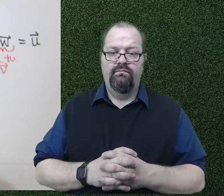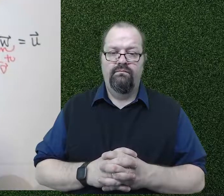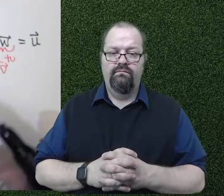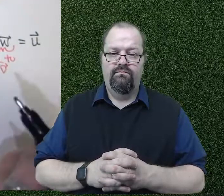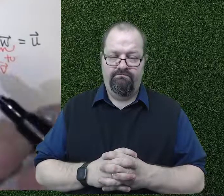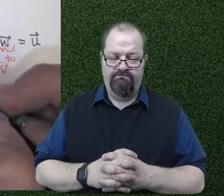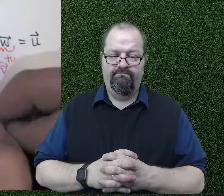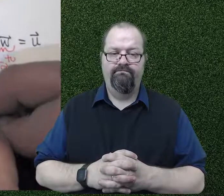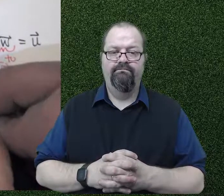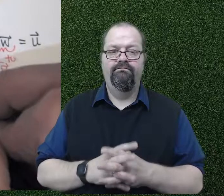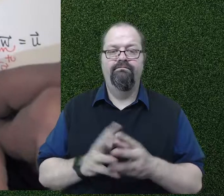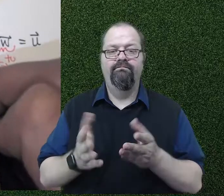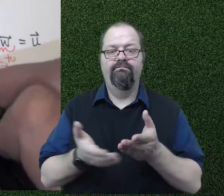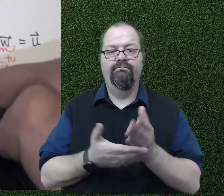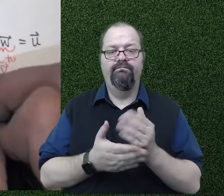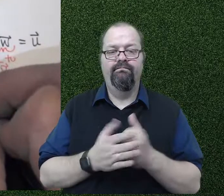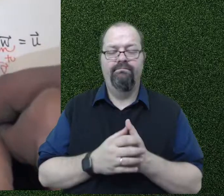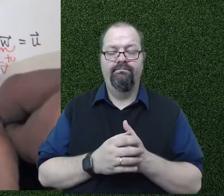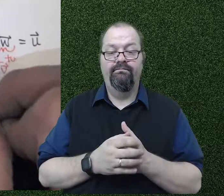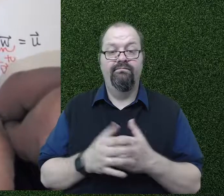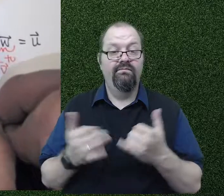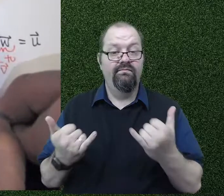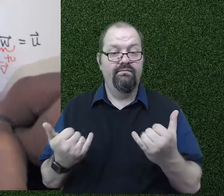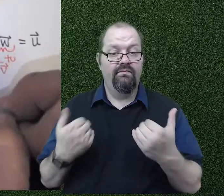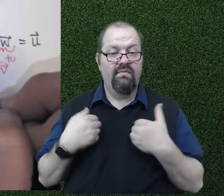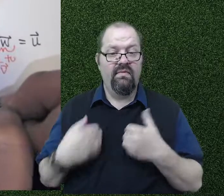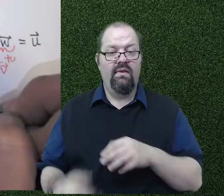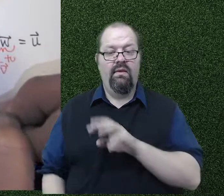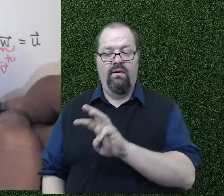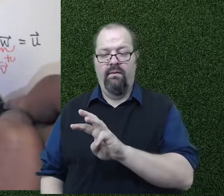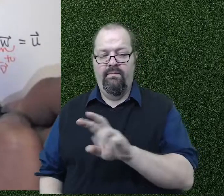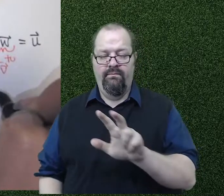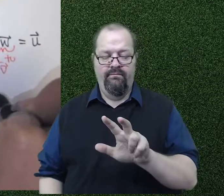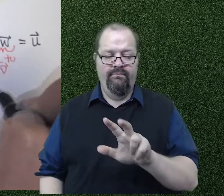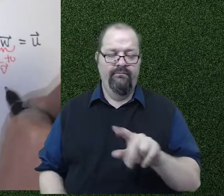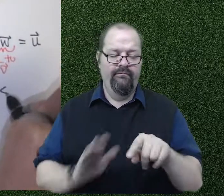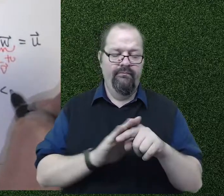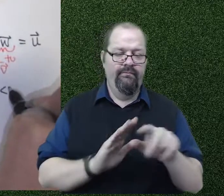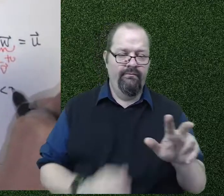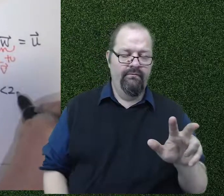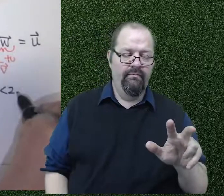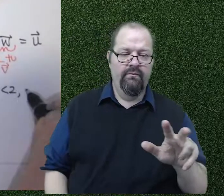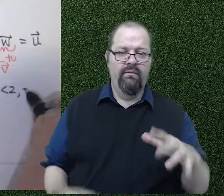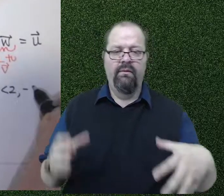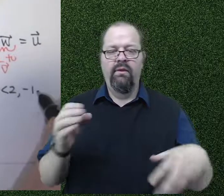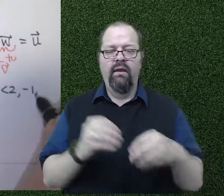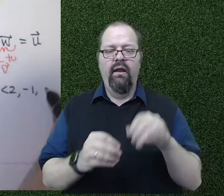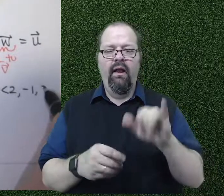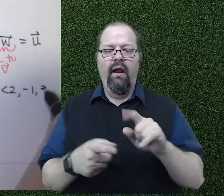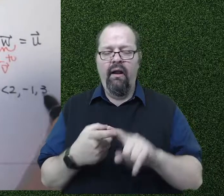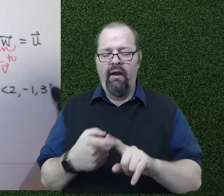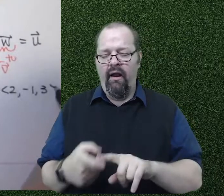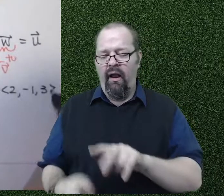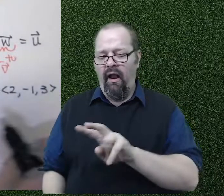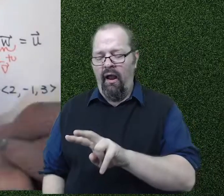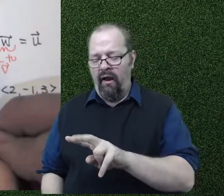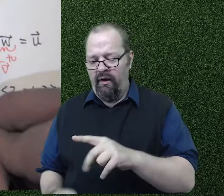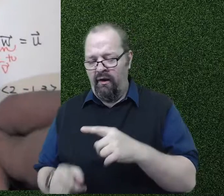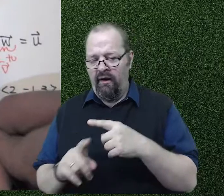Okay, so I've got 6, 3, negative 3. If I add that to 2, negative 1, 3,